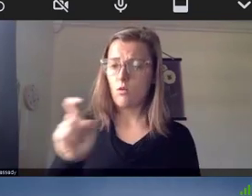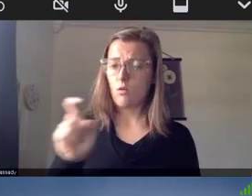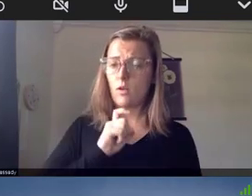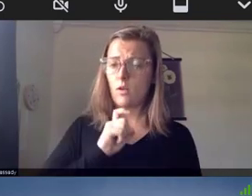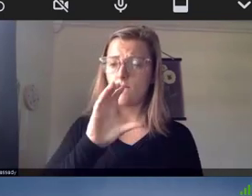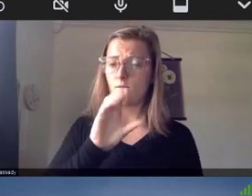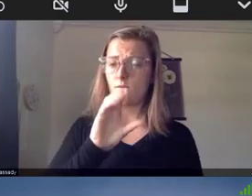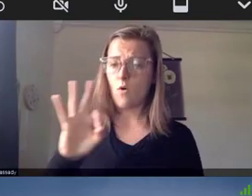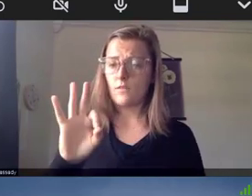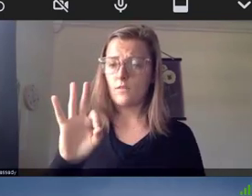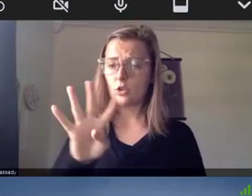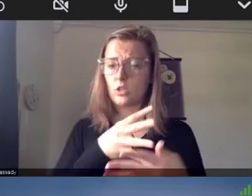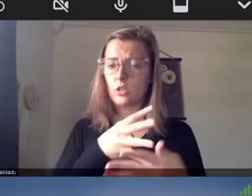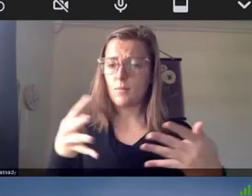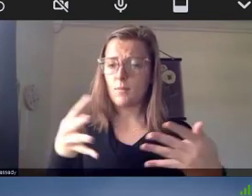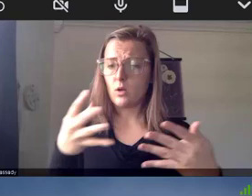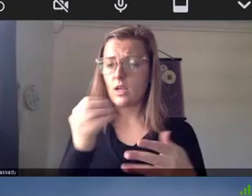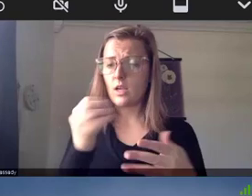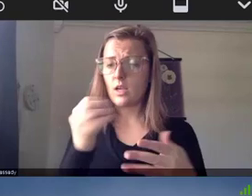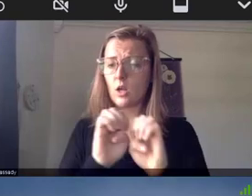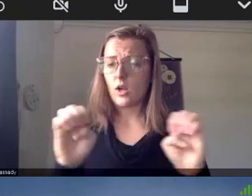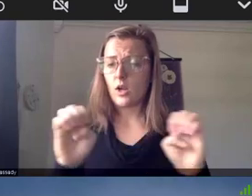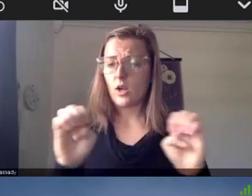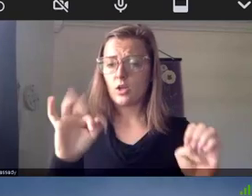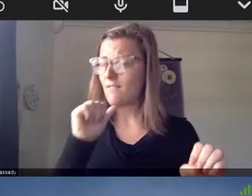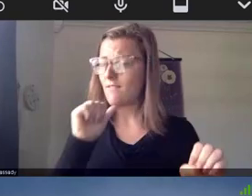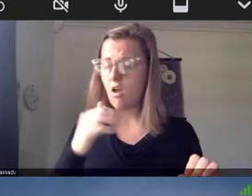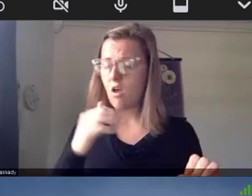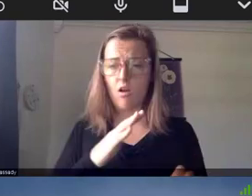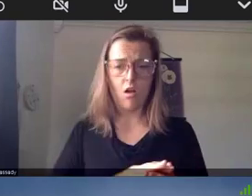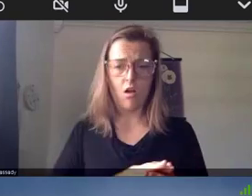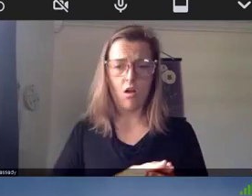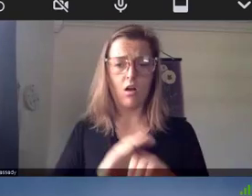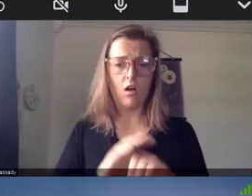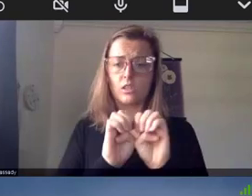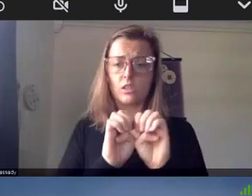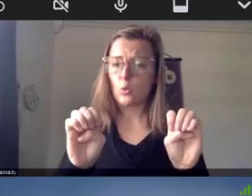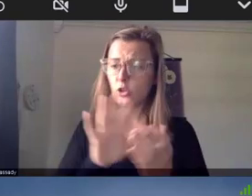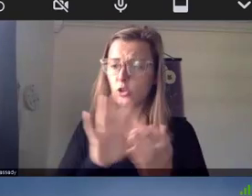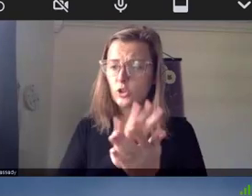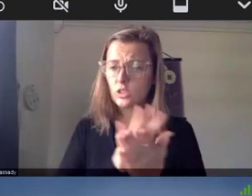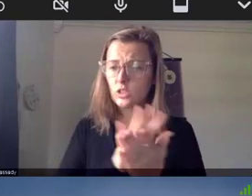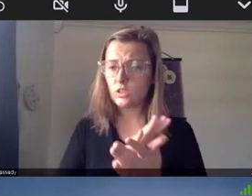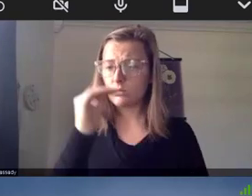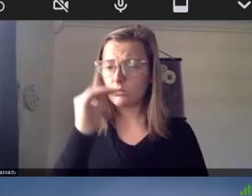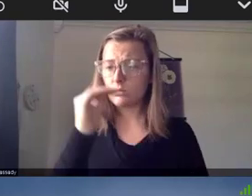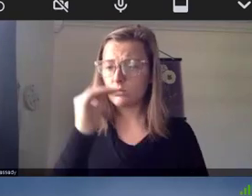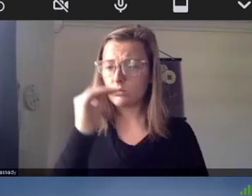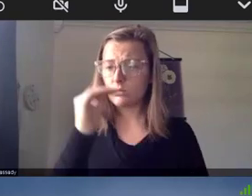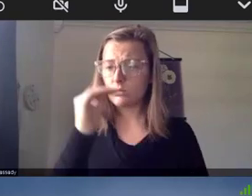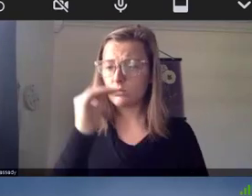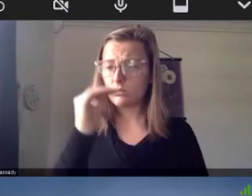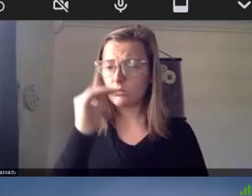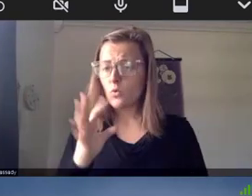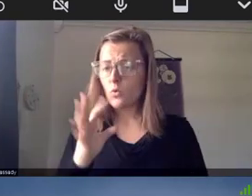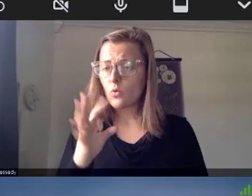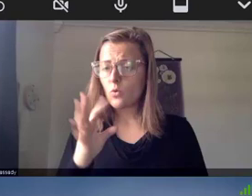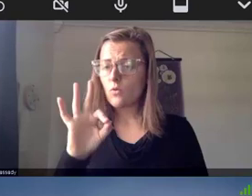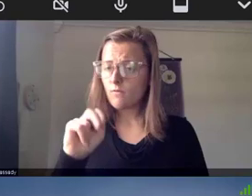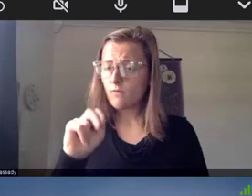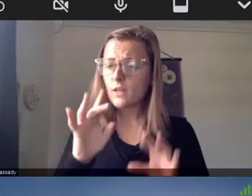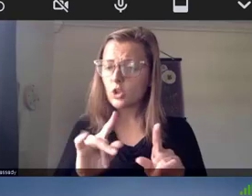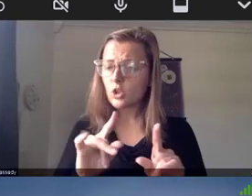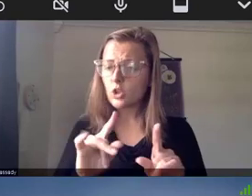equations, semi-infinite equations, effectiveness NTU equations, etc. So you'll definitely be given the